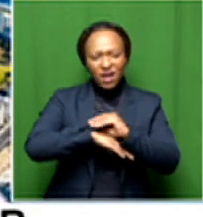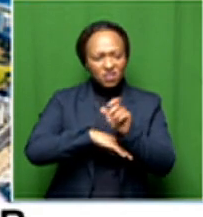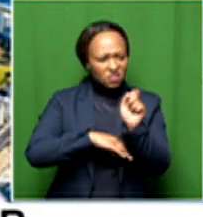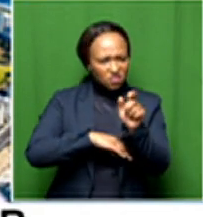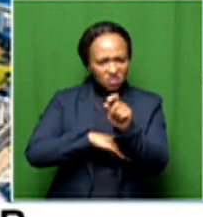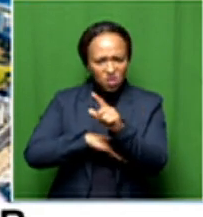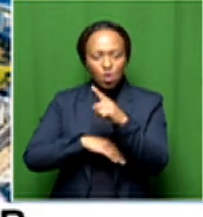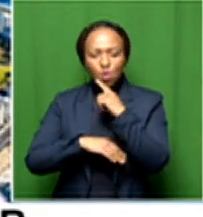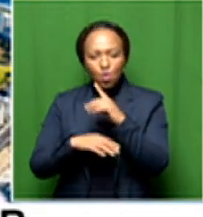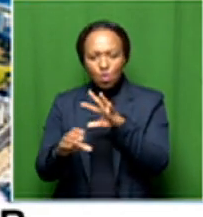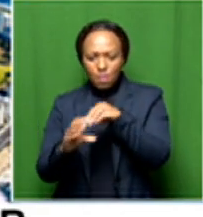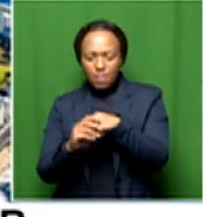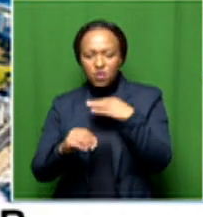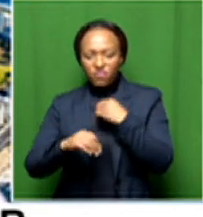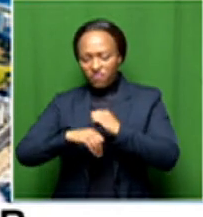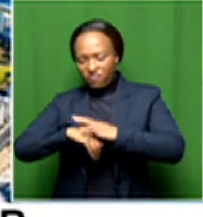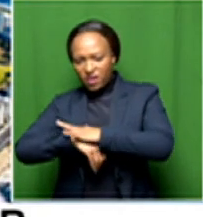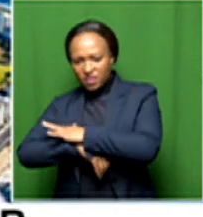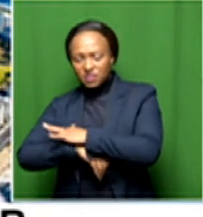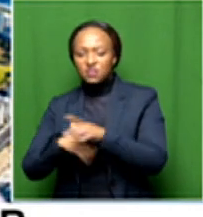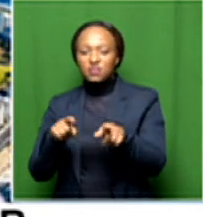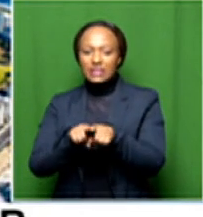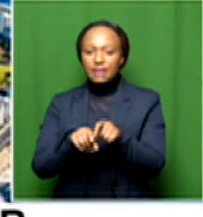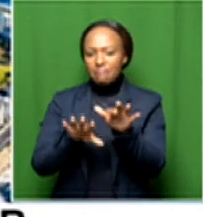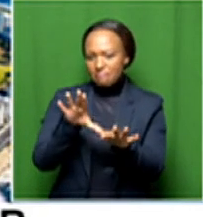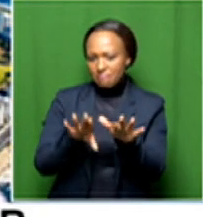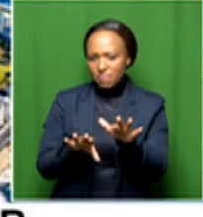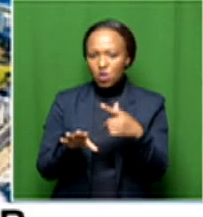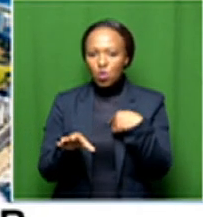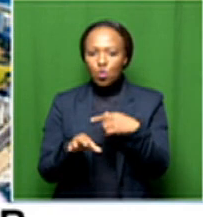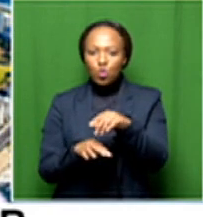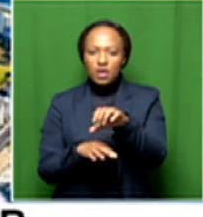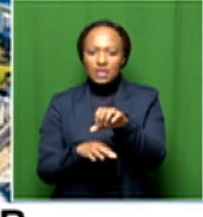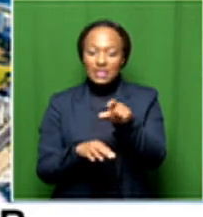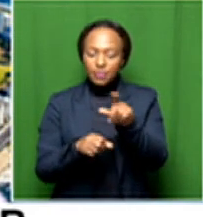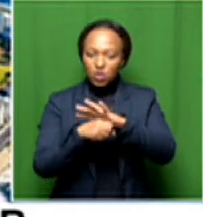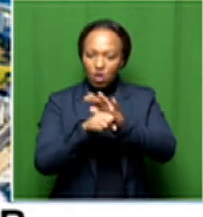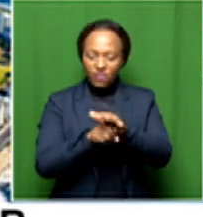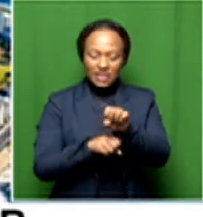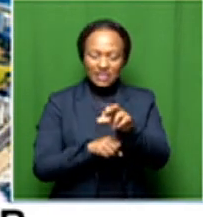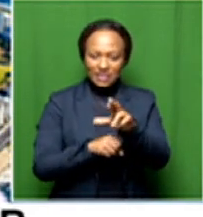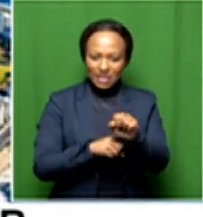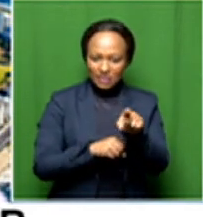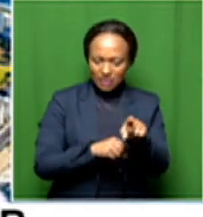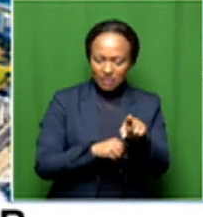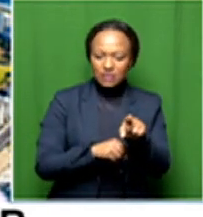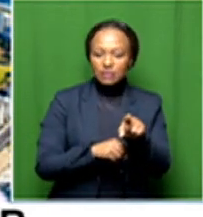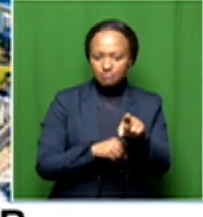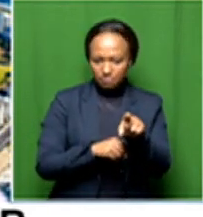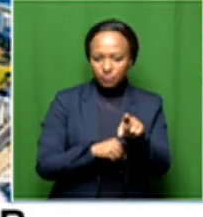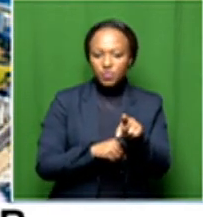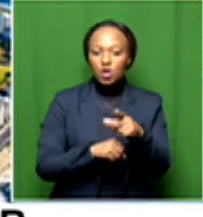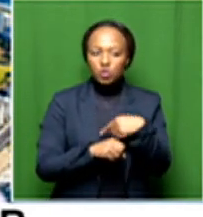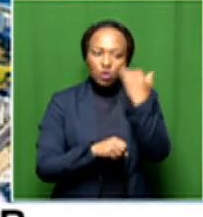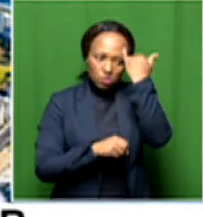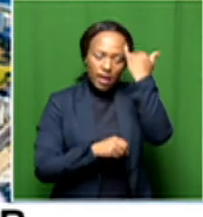also RNA viruses, broadly structurally similar to the SARS-CoV-2 virus. And, of course, that was the